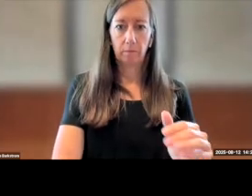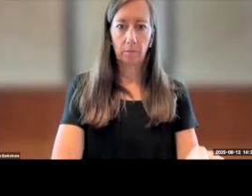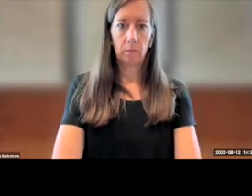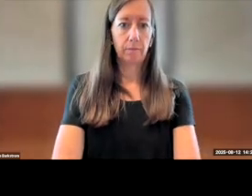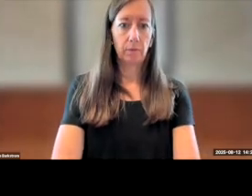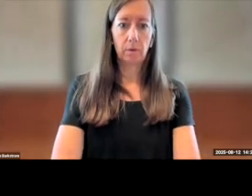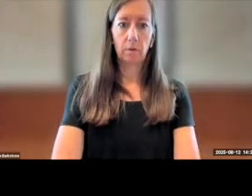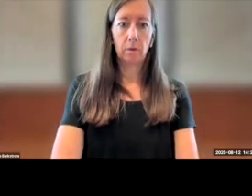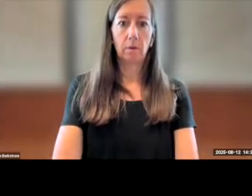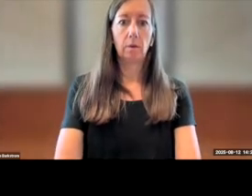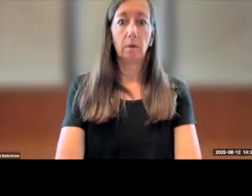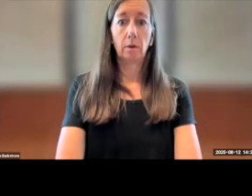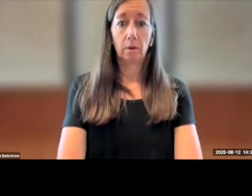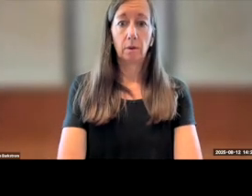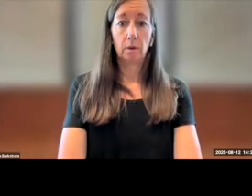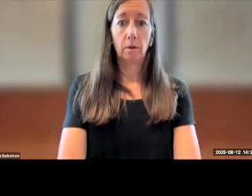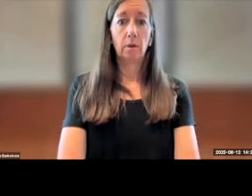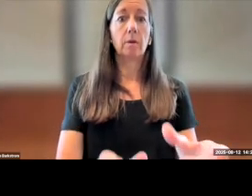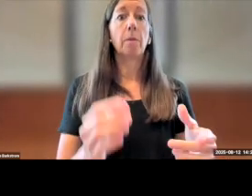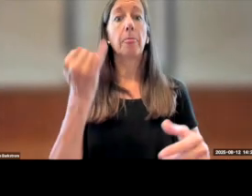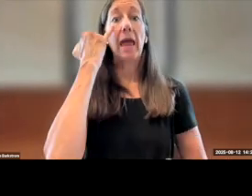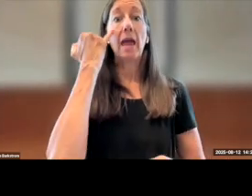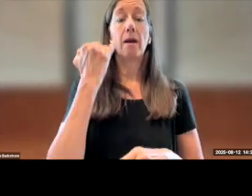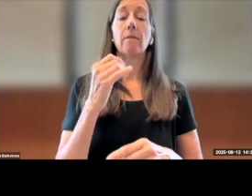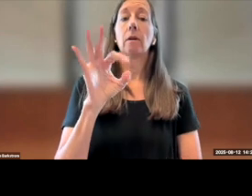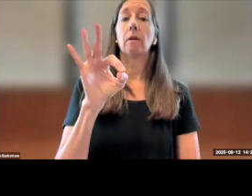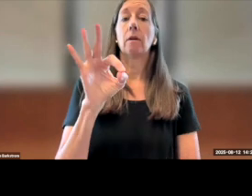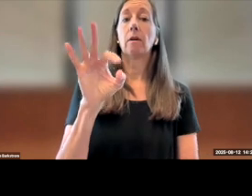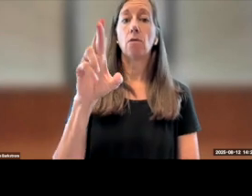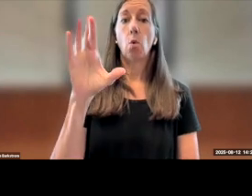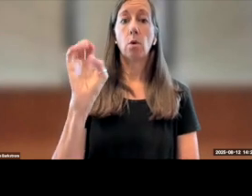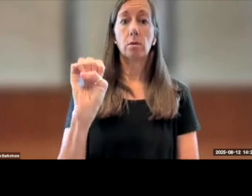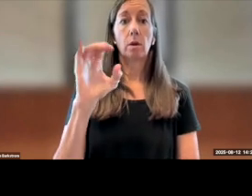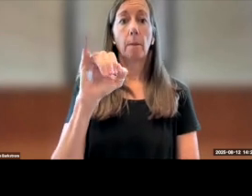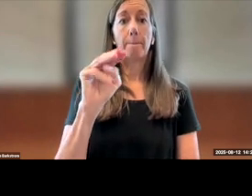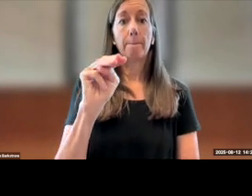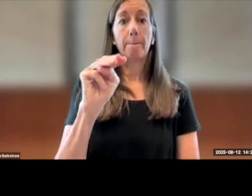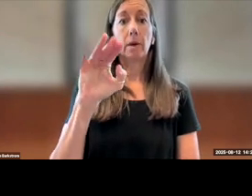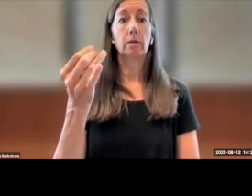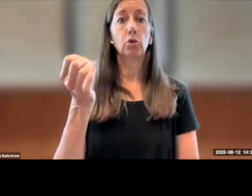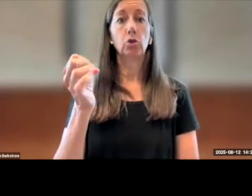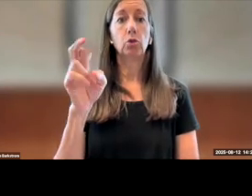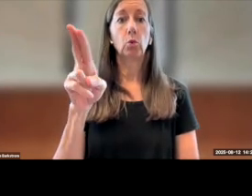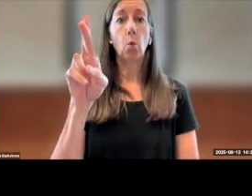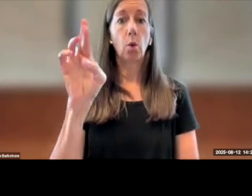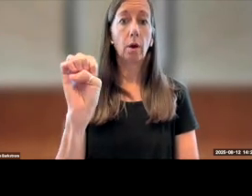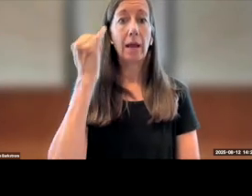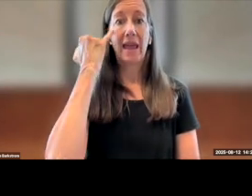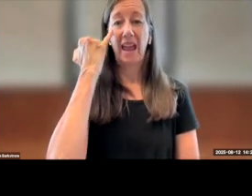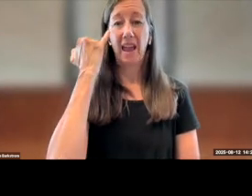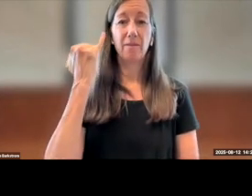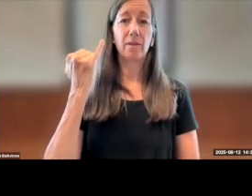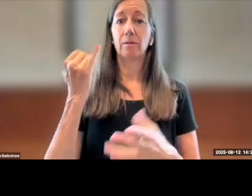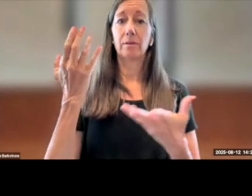with transportation. In New York City, we use a lot of trains. Or if there's an issue like a pandemic that happens